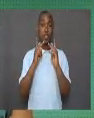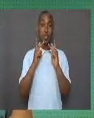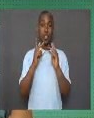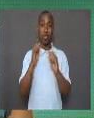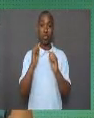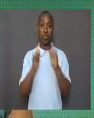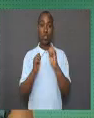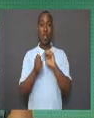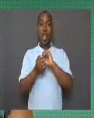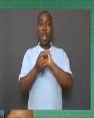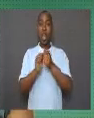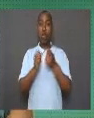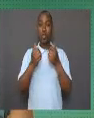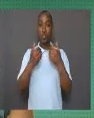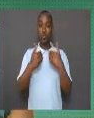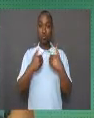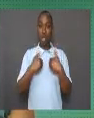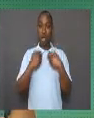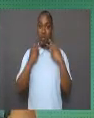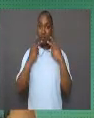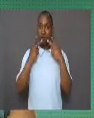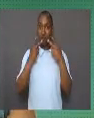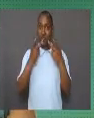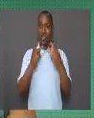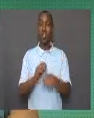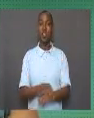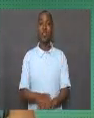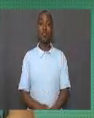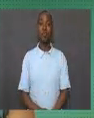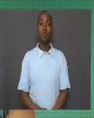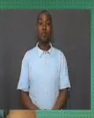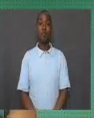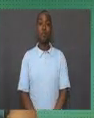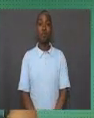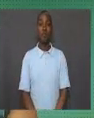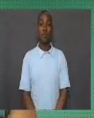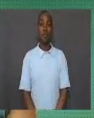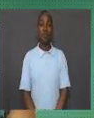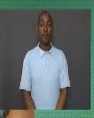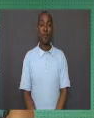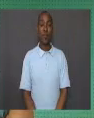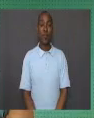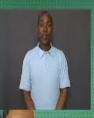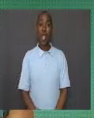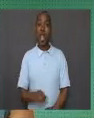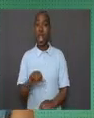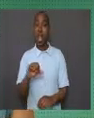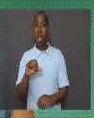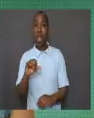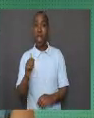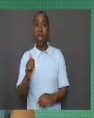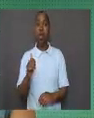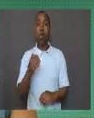any changes that took place are due to the enzyme, rather than